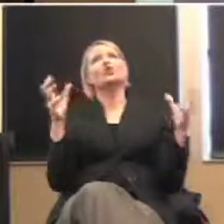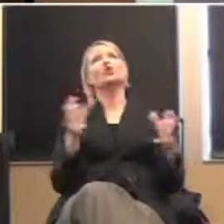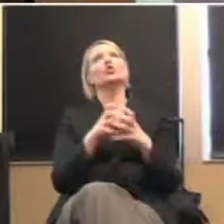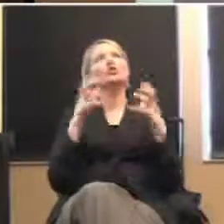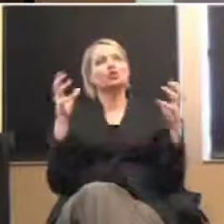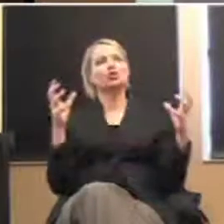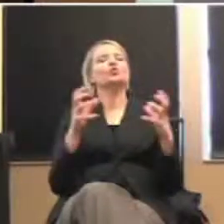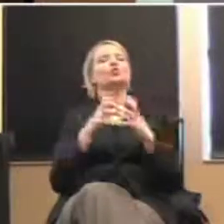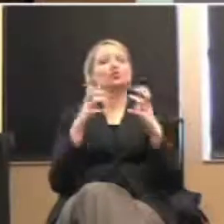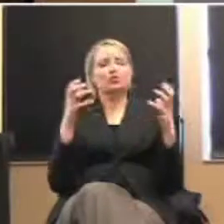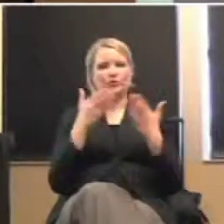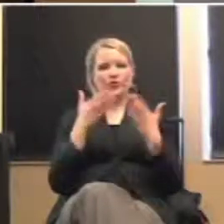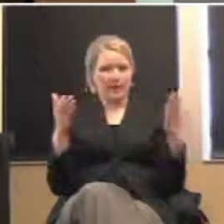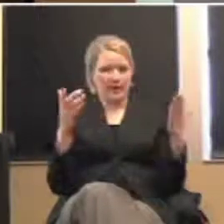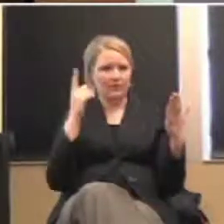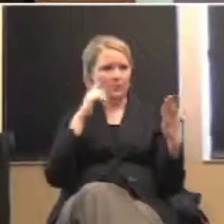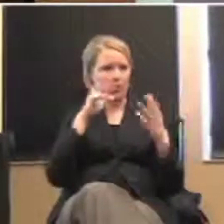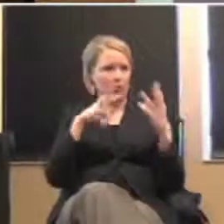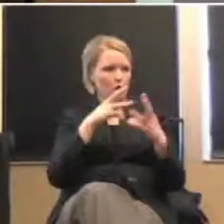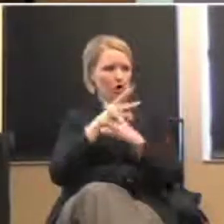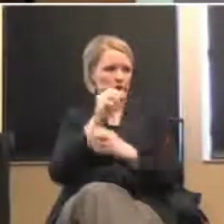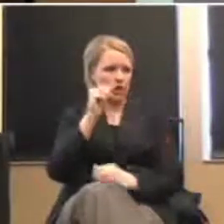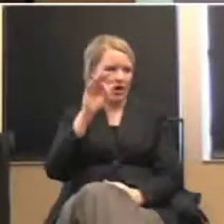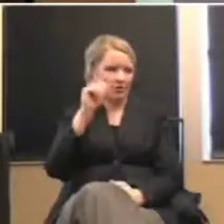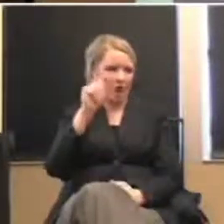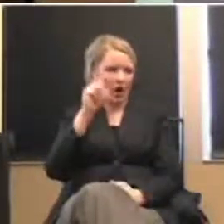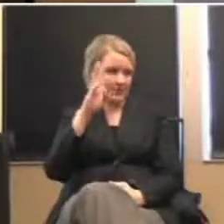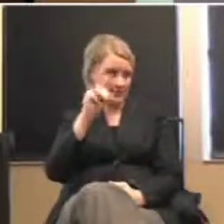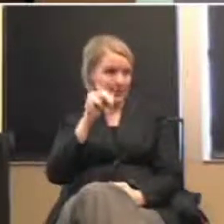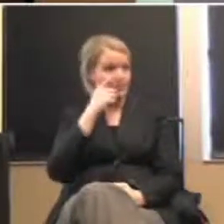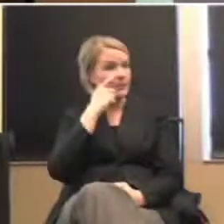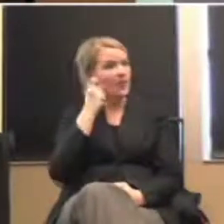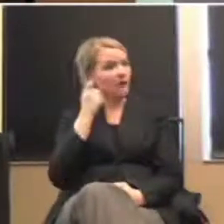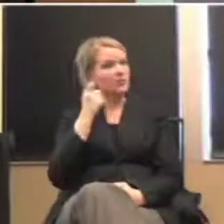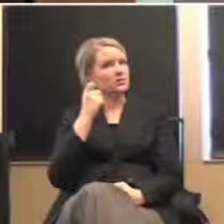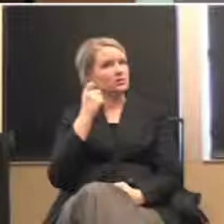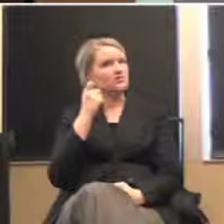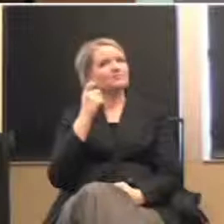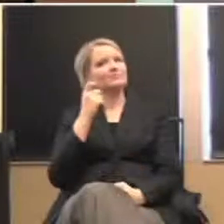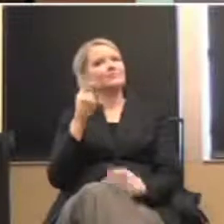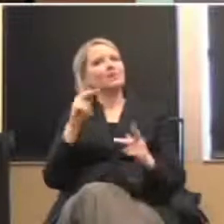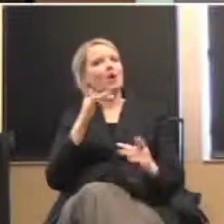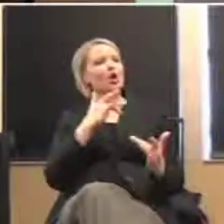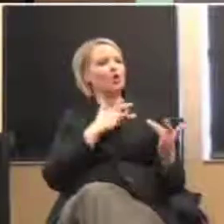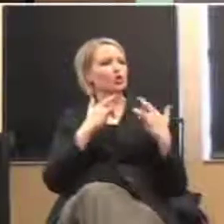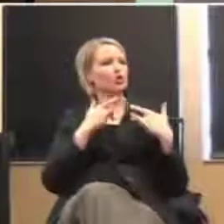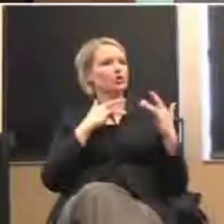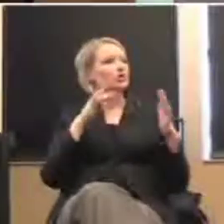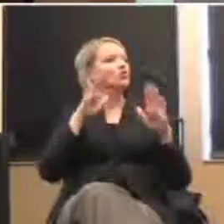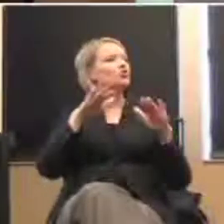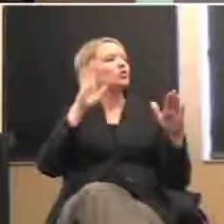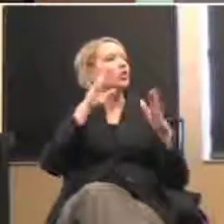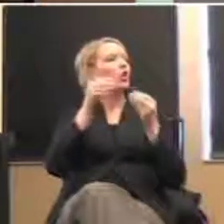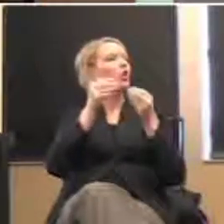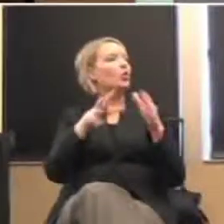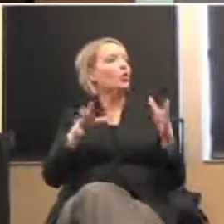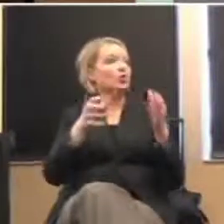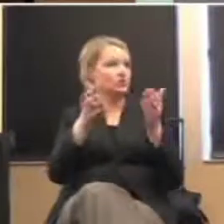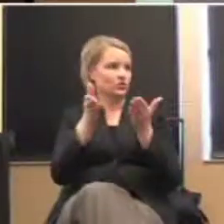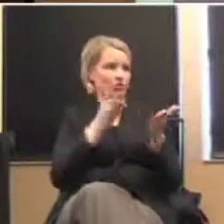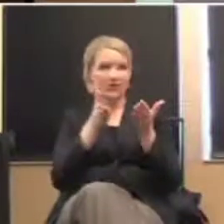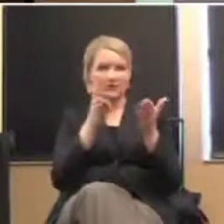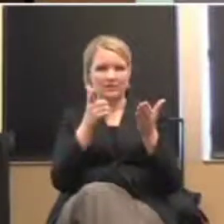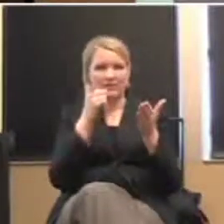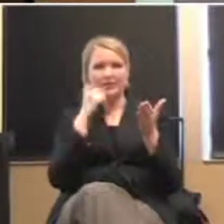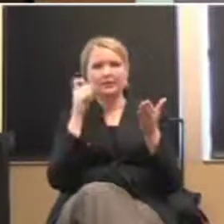huge thing for the world of autism because there's concerns that children will be losing services because they